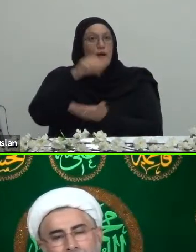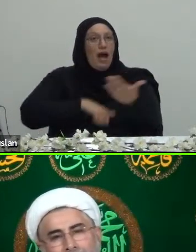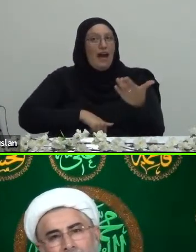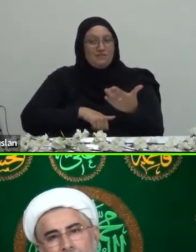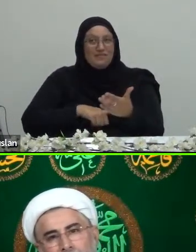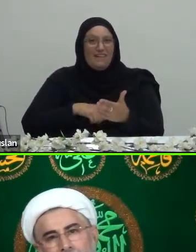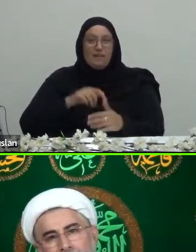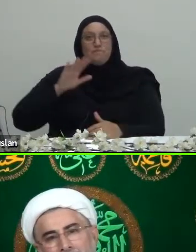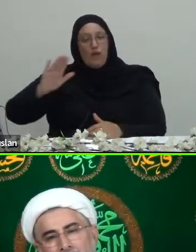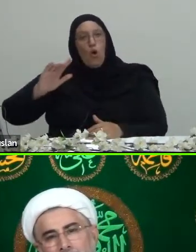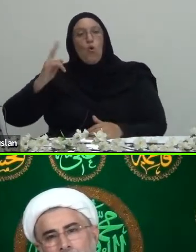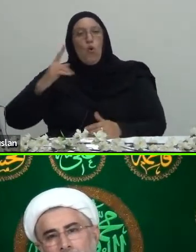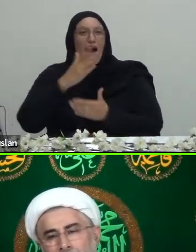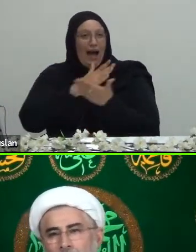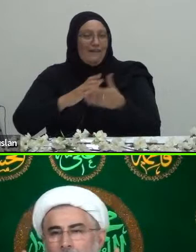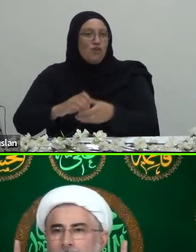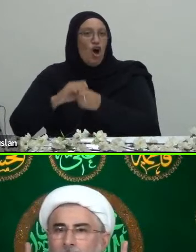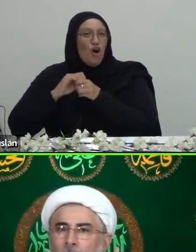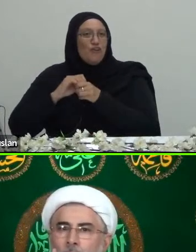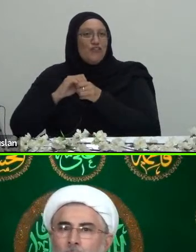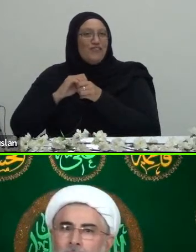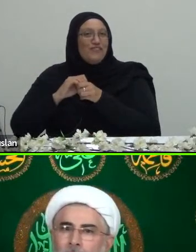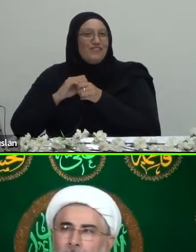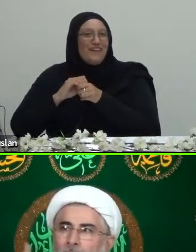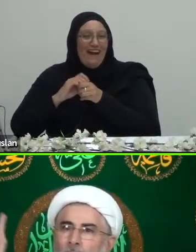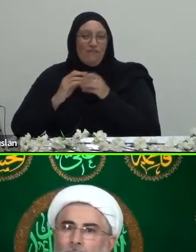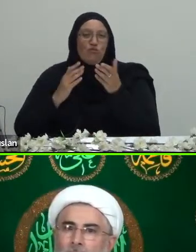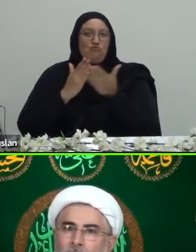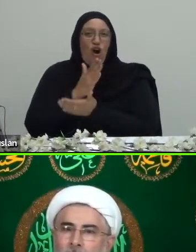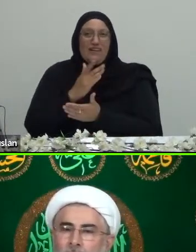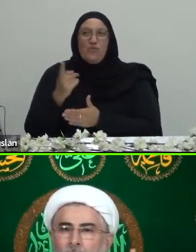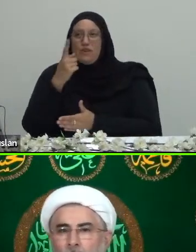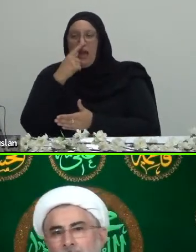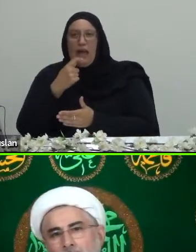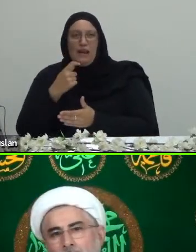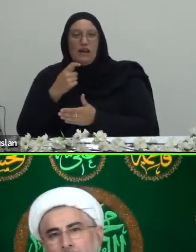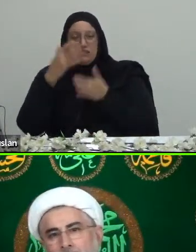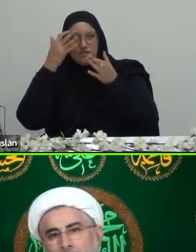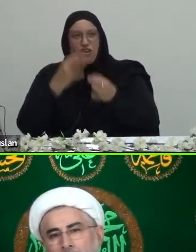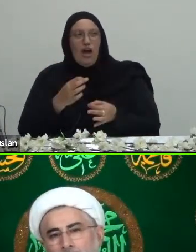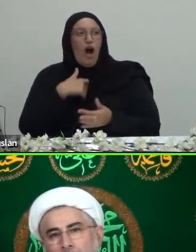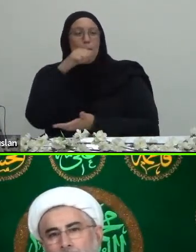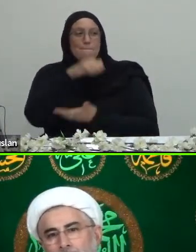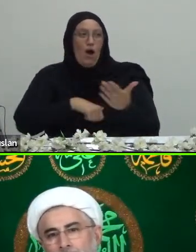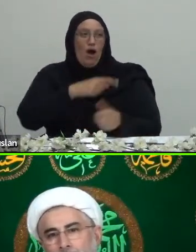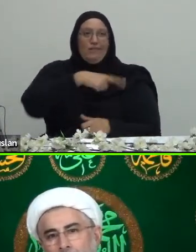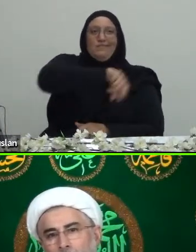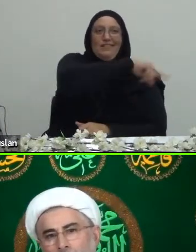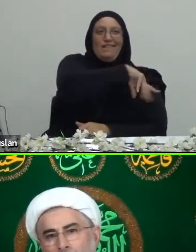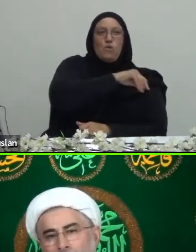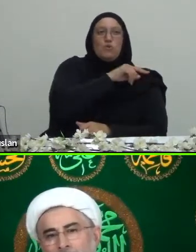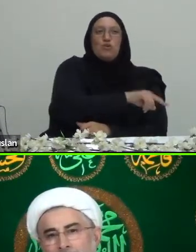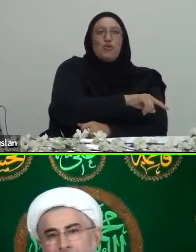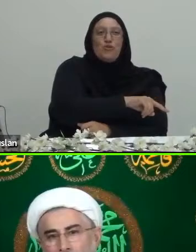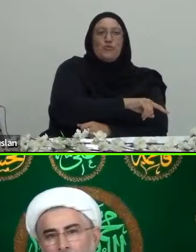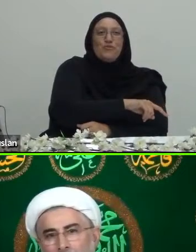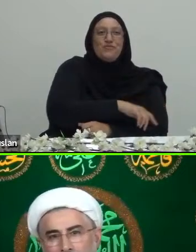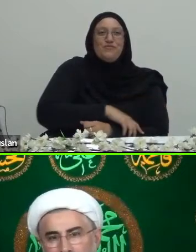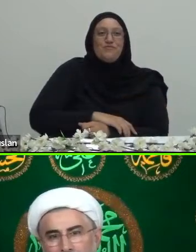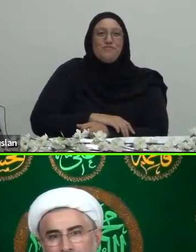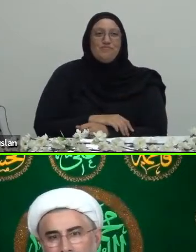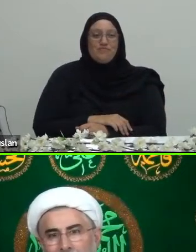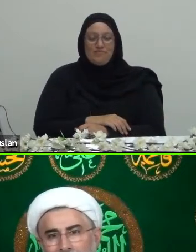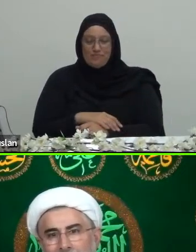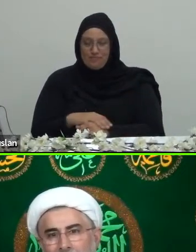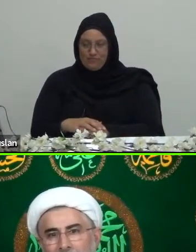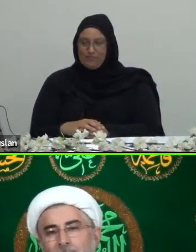terminology. He has the priority. Like if there are two buyers, one is stranger, one is my son, my daughter, my wife. The